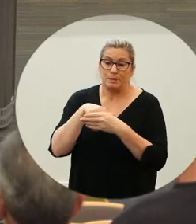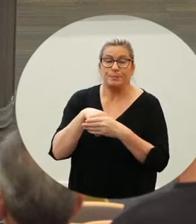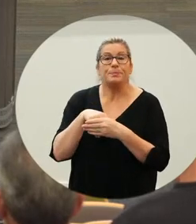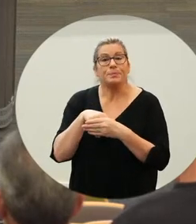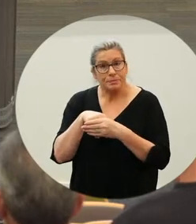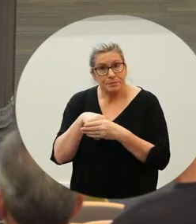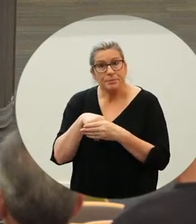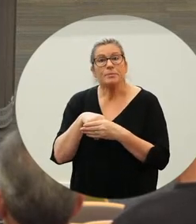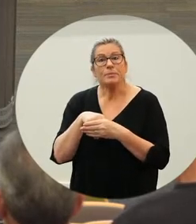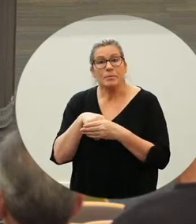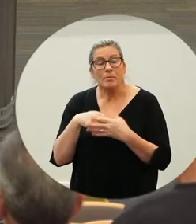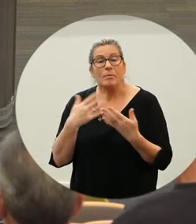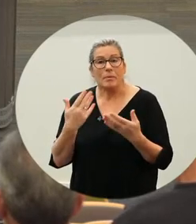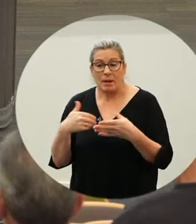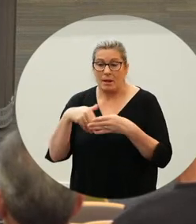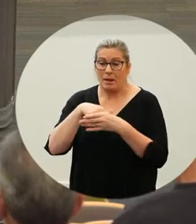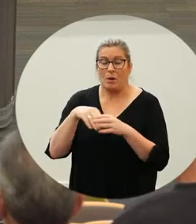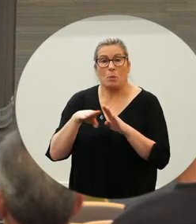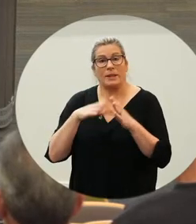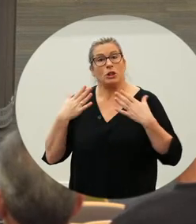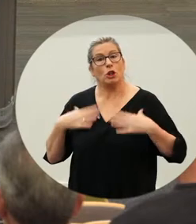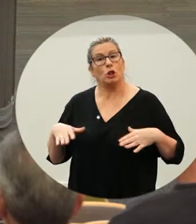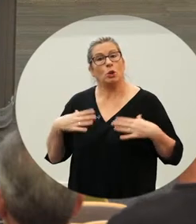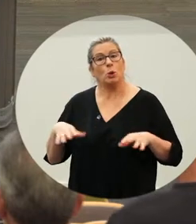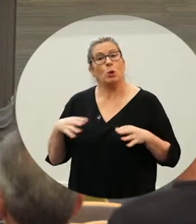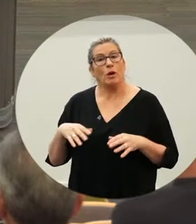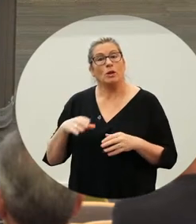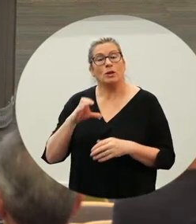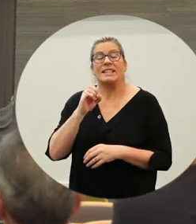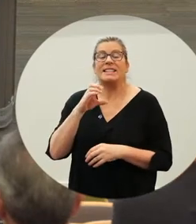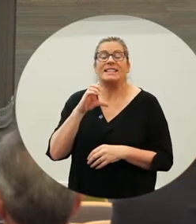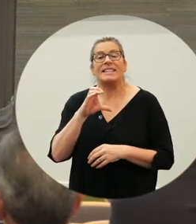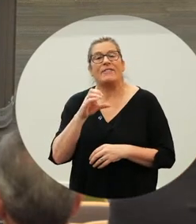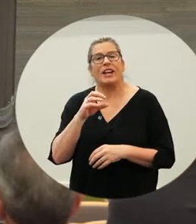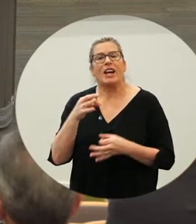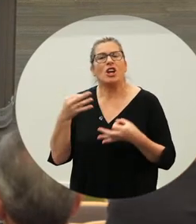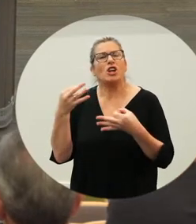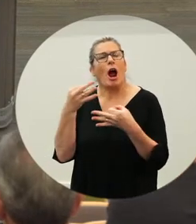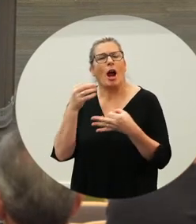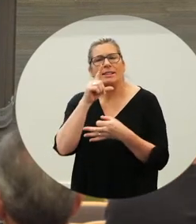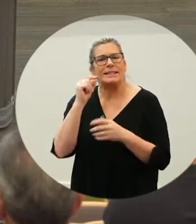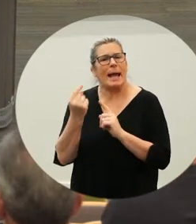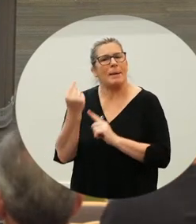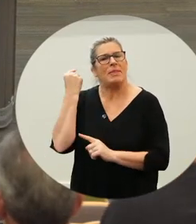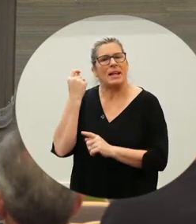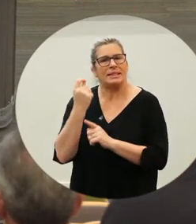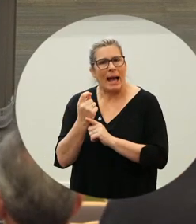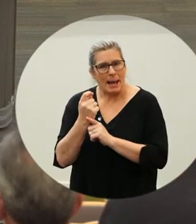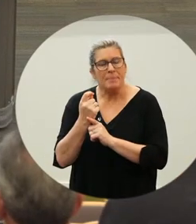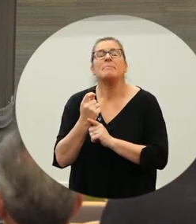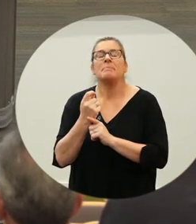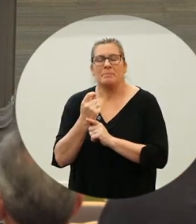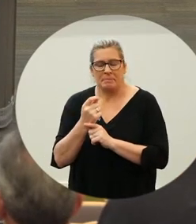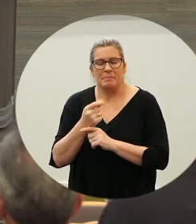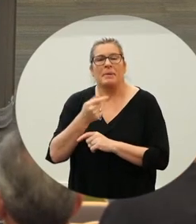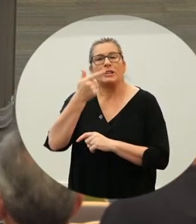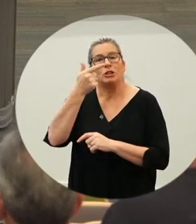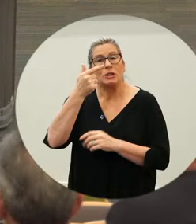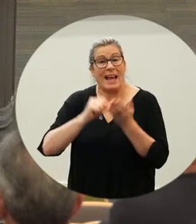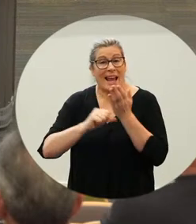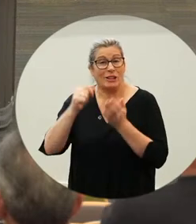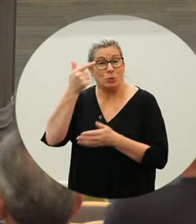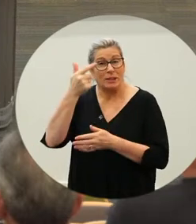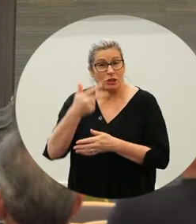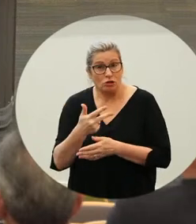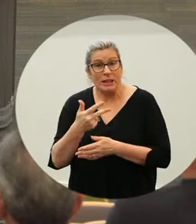throw in his lot with the newly formed Civic Guards, as they were called. And 23 years of age,